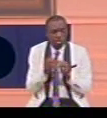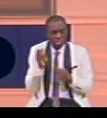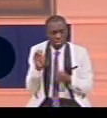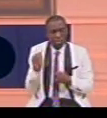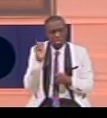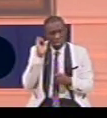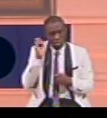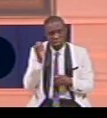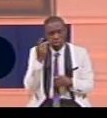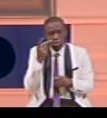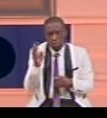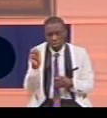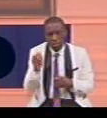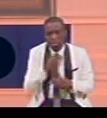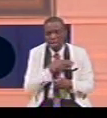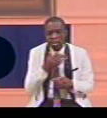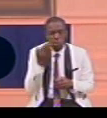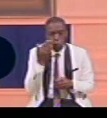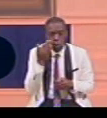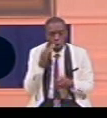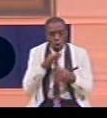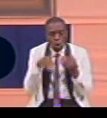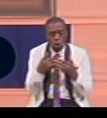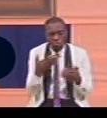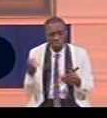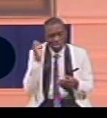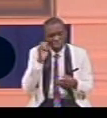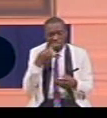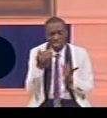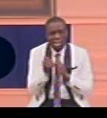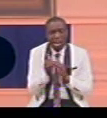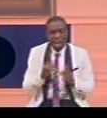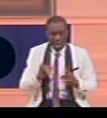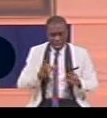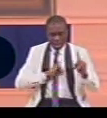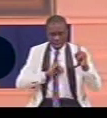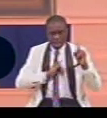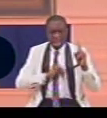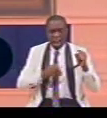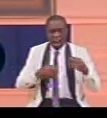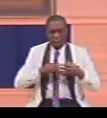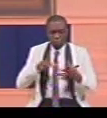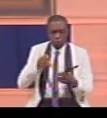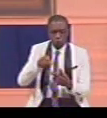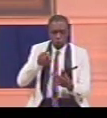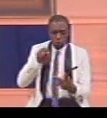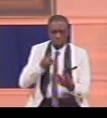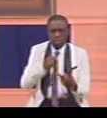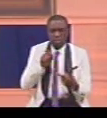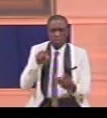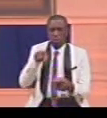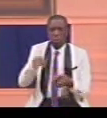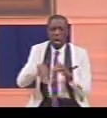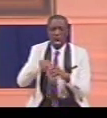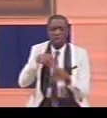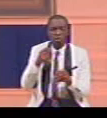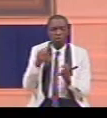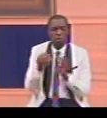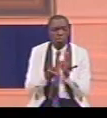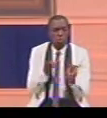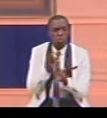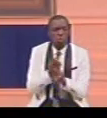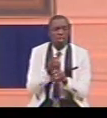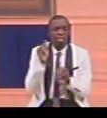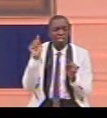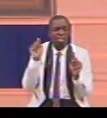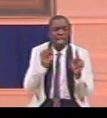of the world and he says but I have chosen you out of the world therefore the world haters